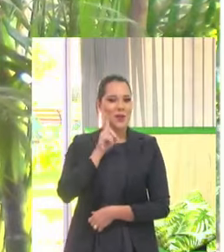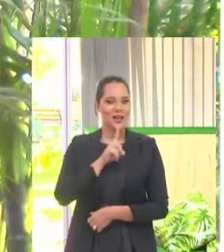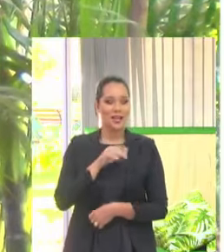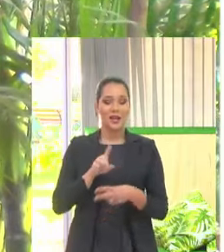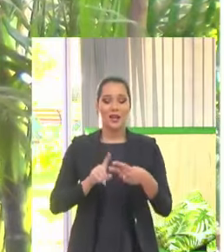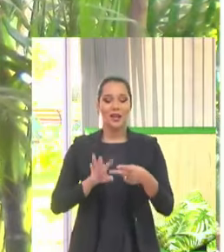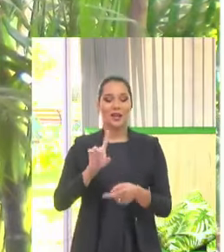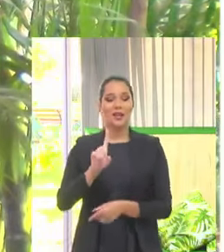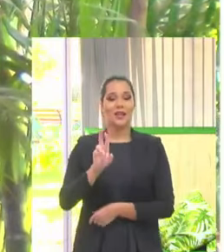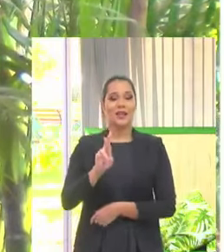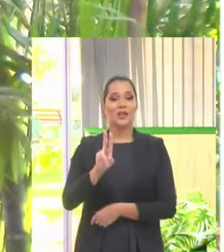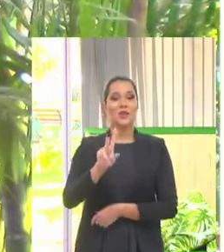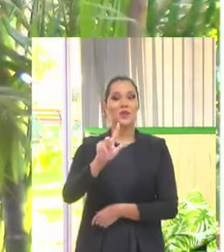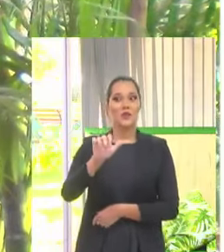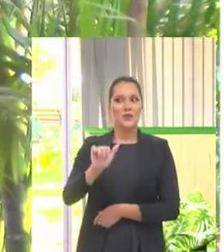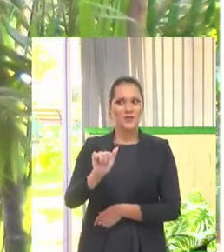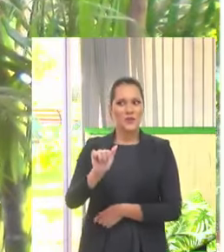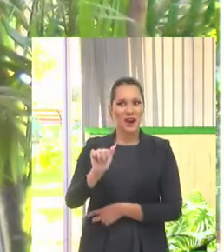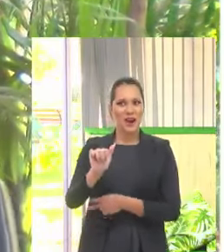Jaishankar,